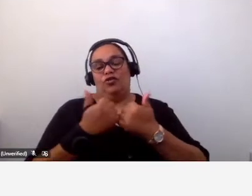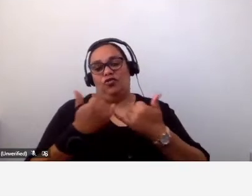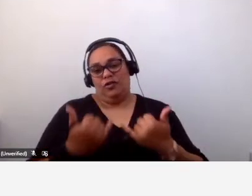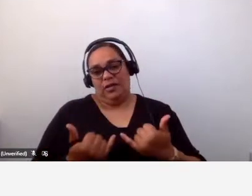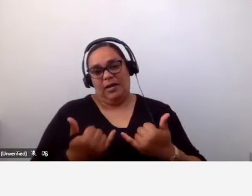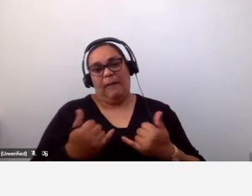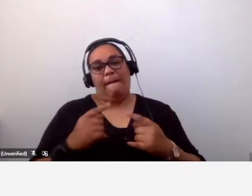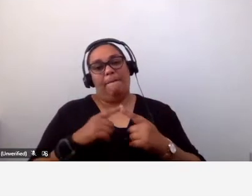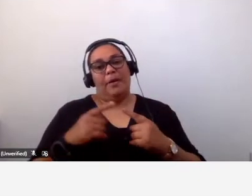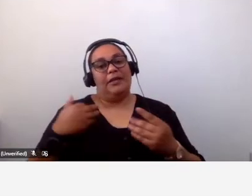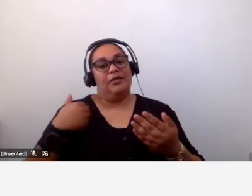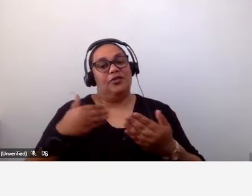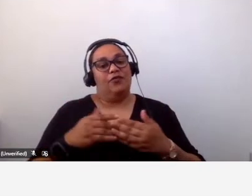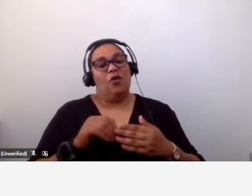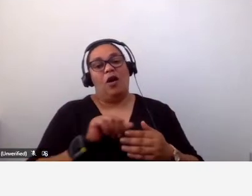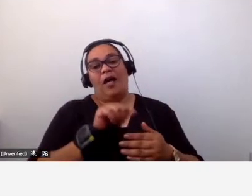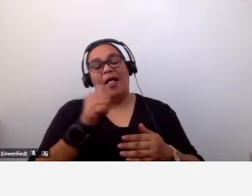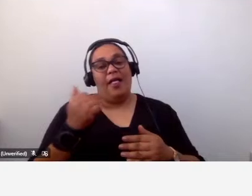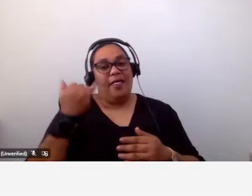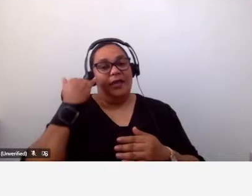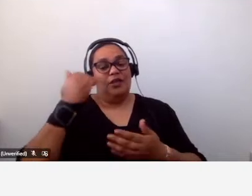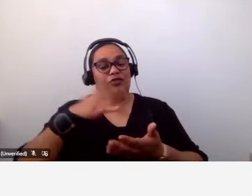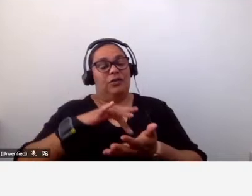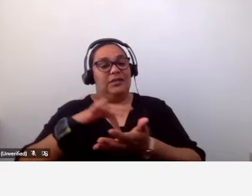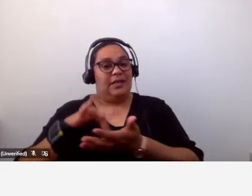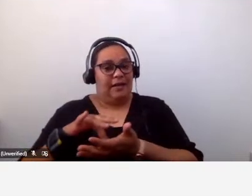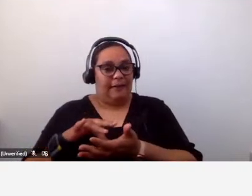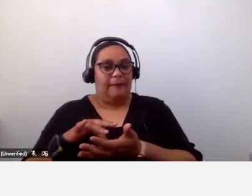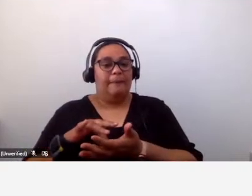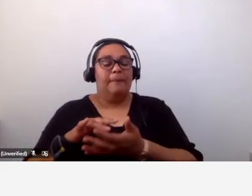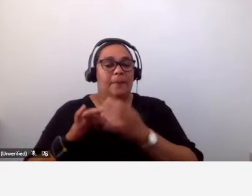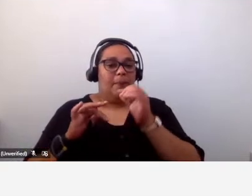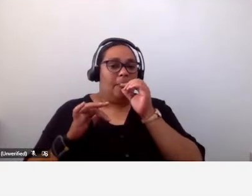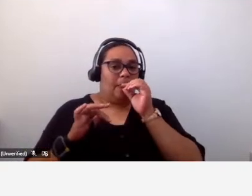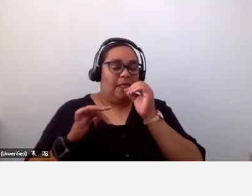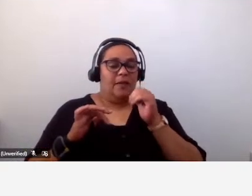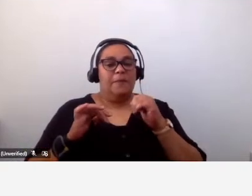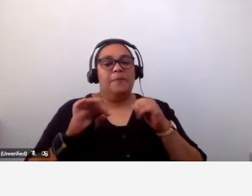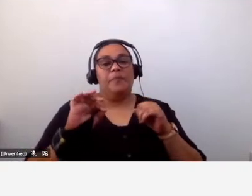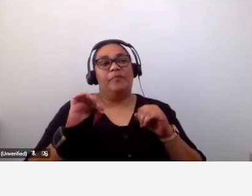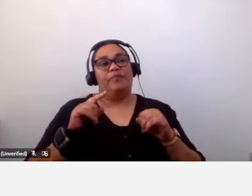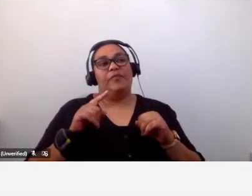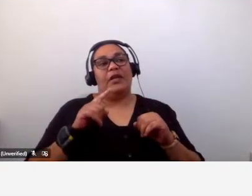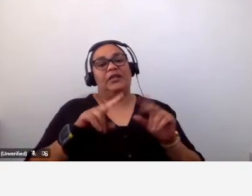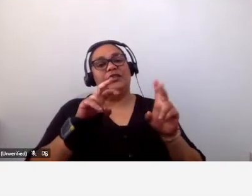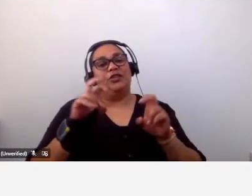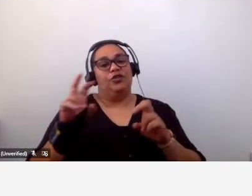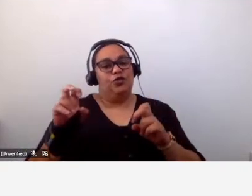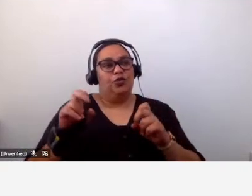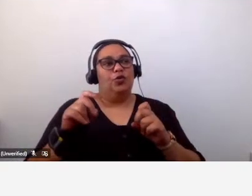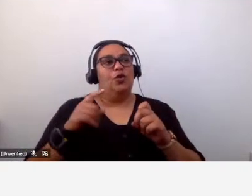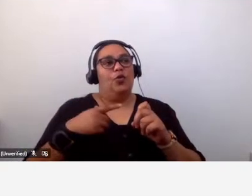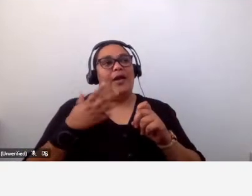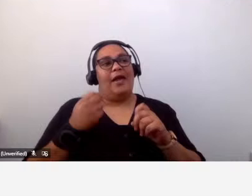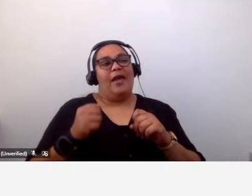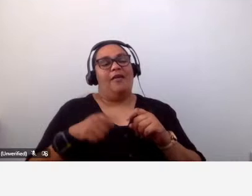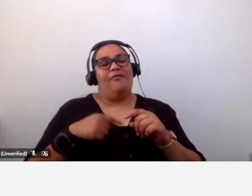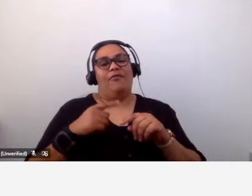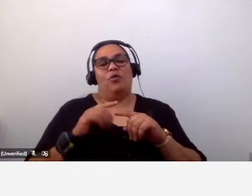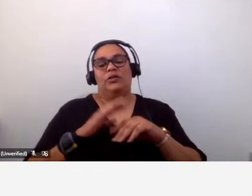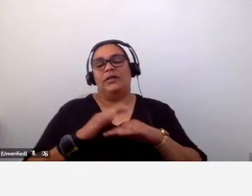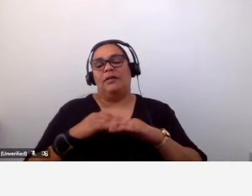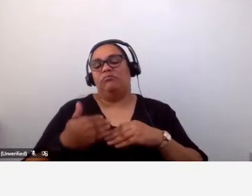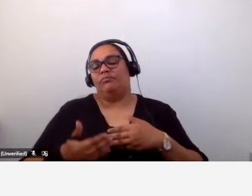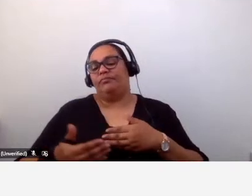In as far as the other initiation sites, and then is issues which we have been raising for a period of